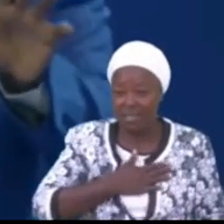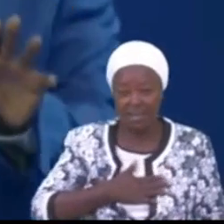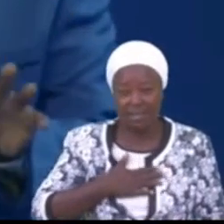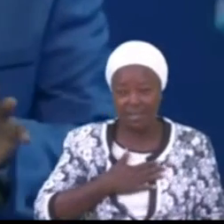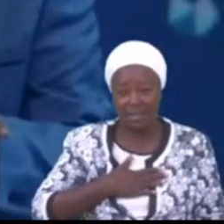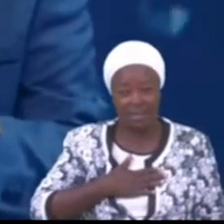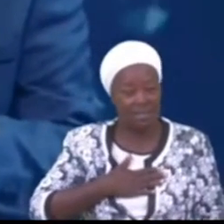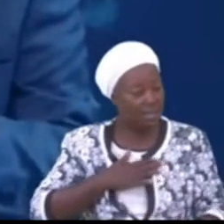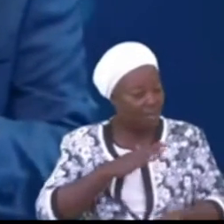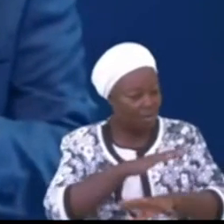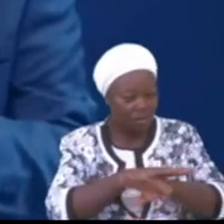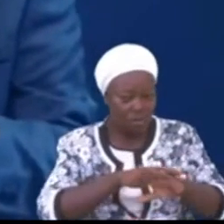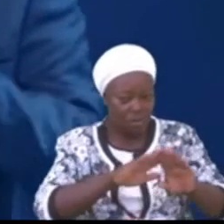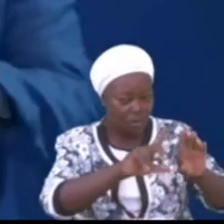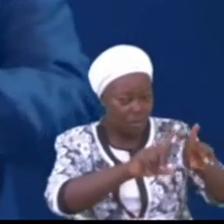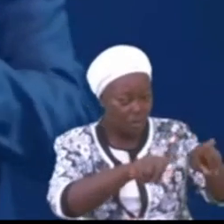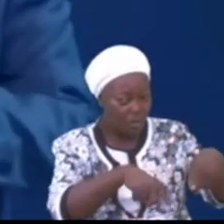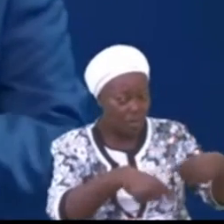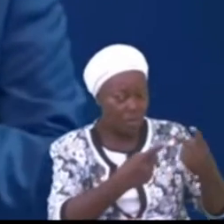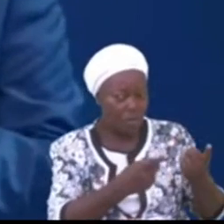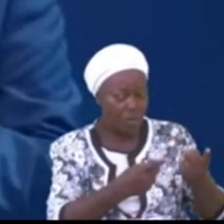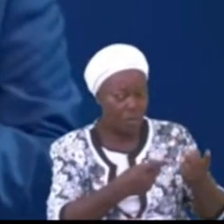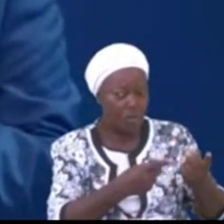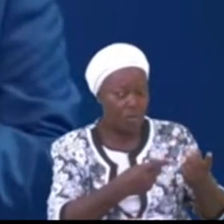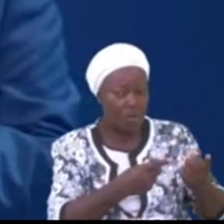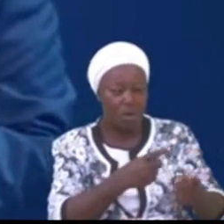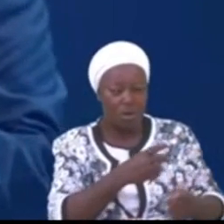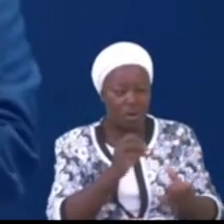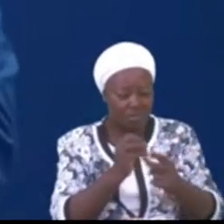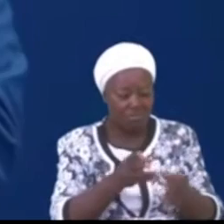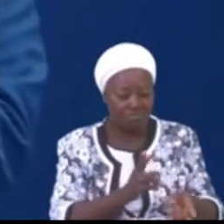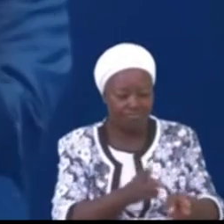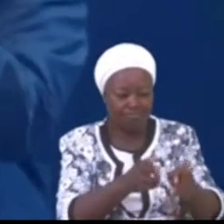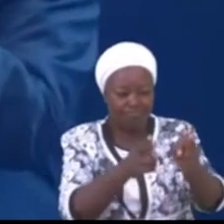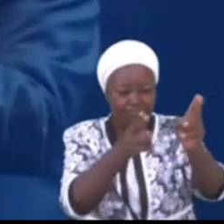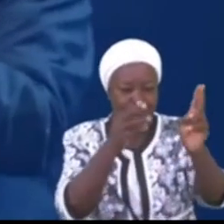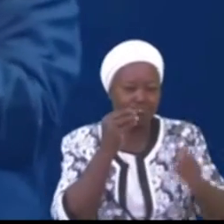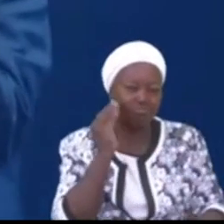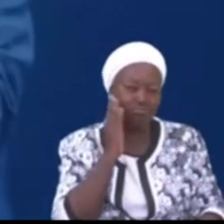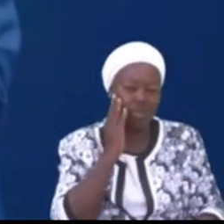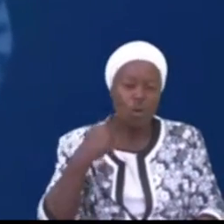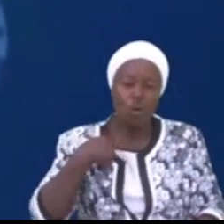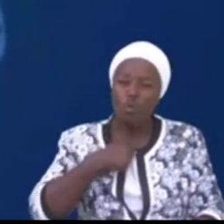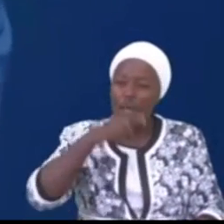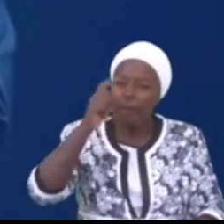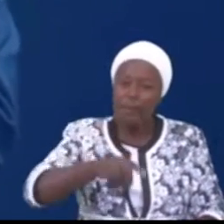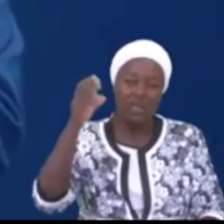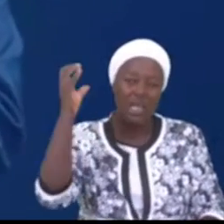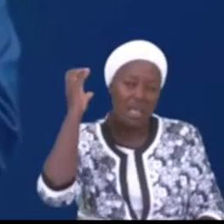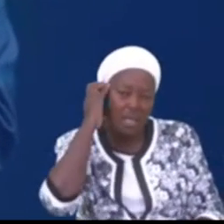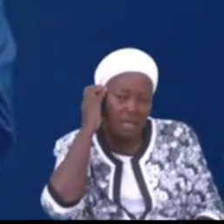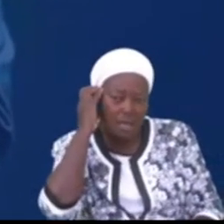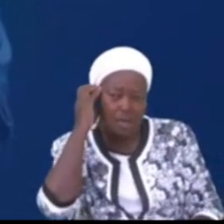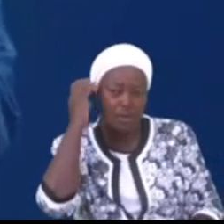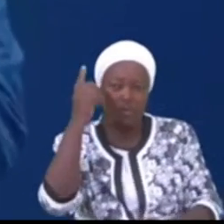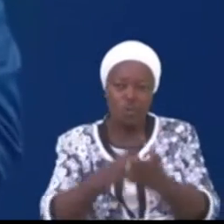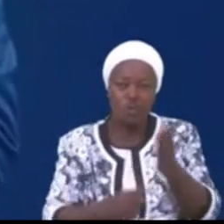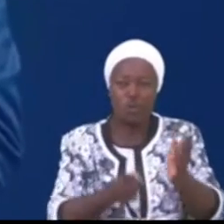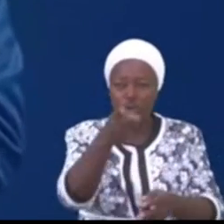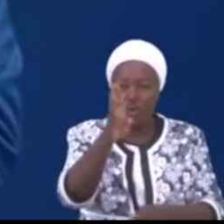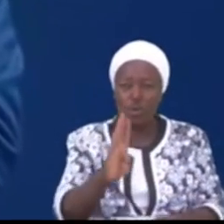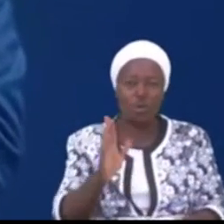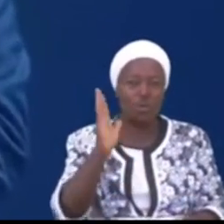don't go away. Don't rush away. We must hear what God will